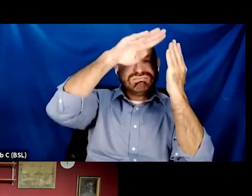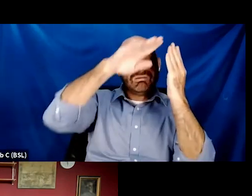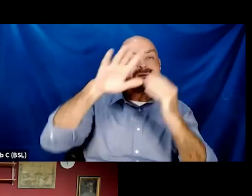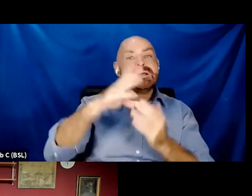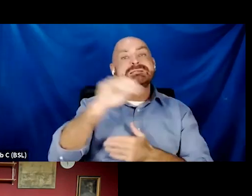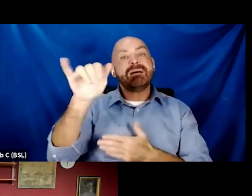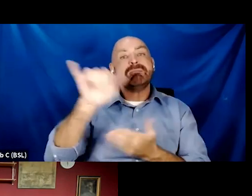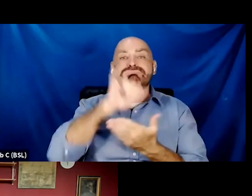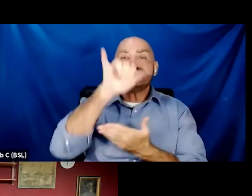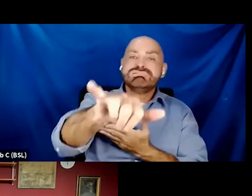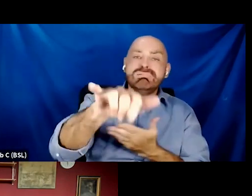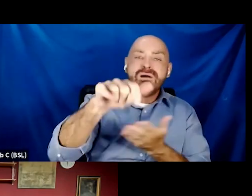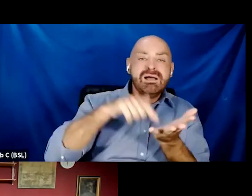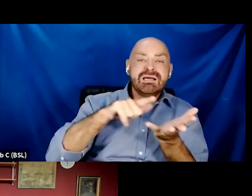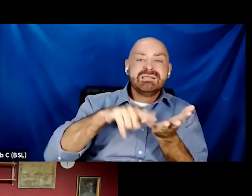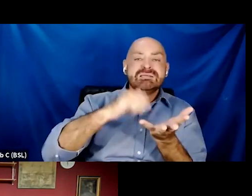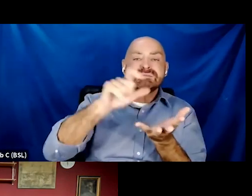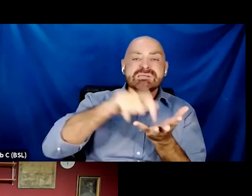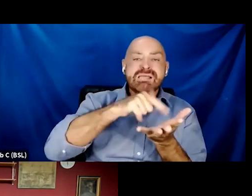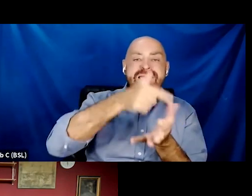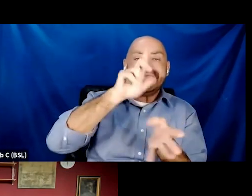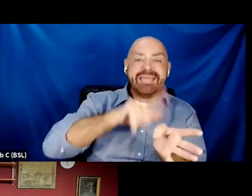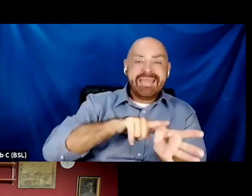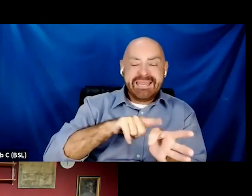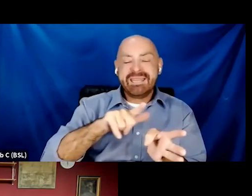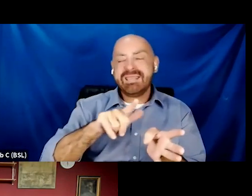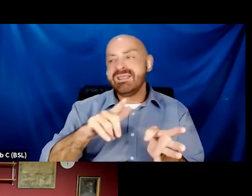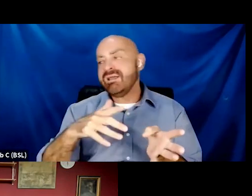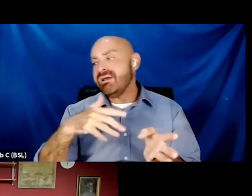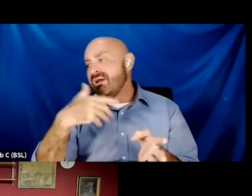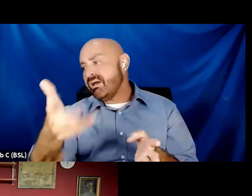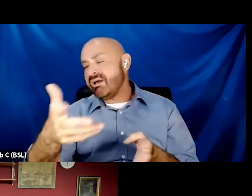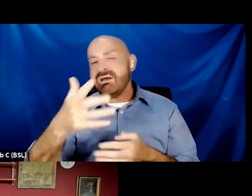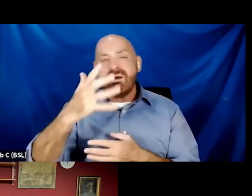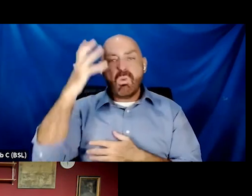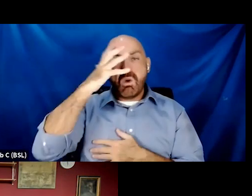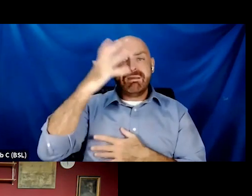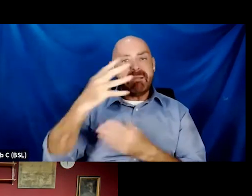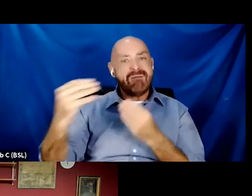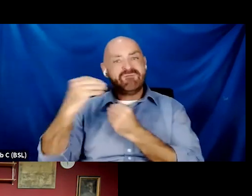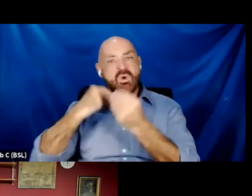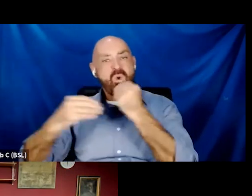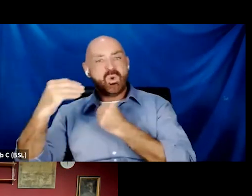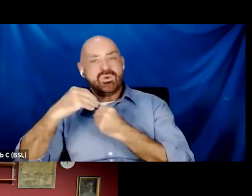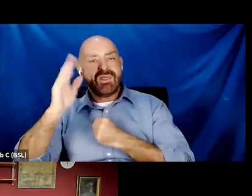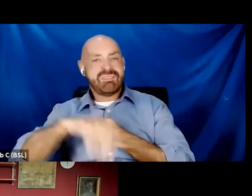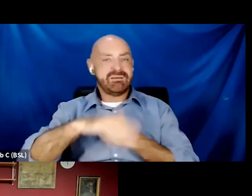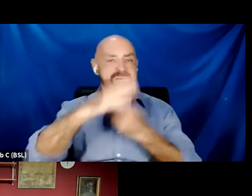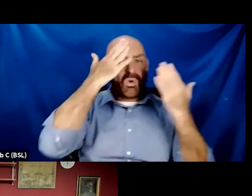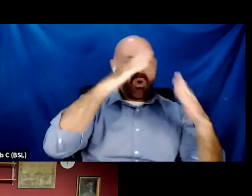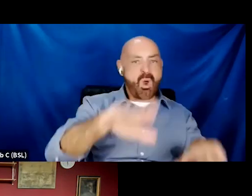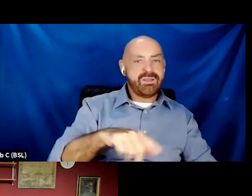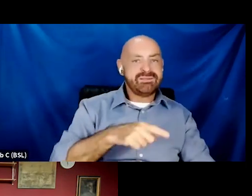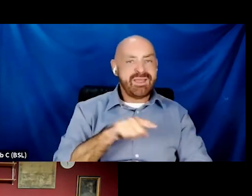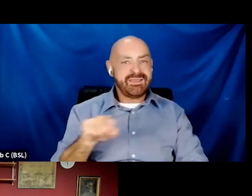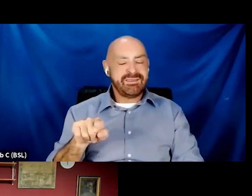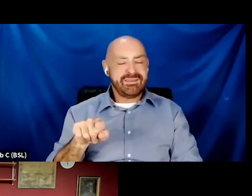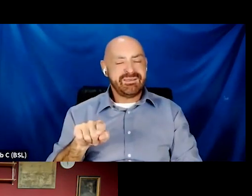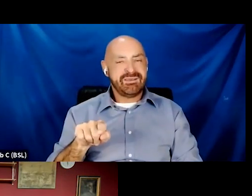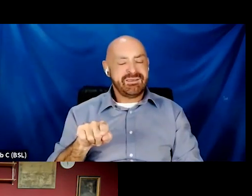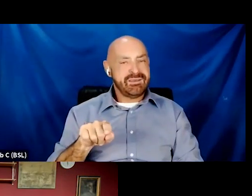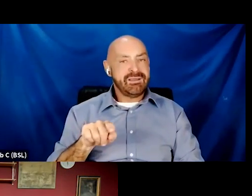Tuscany and people increasingly who are worried about feeding themselves. And you can see the people designing the